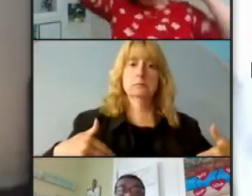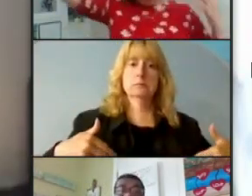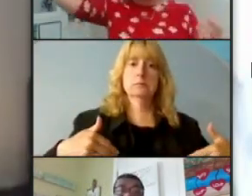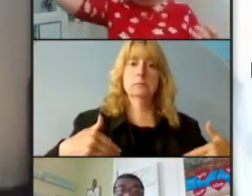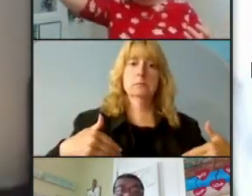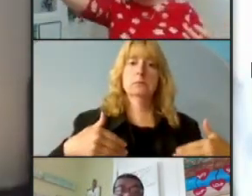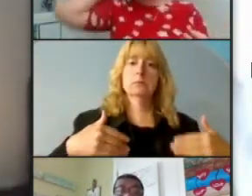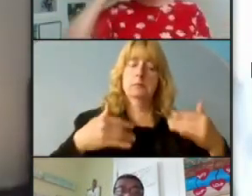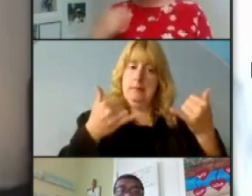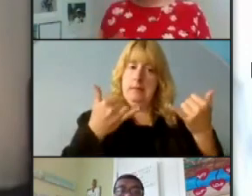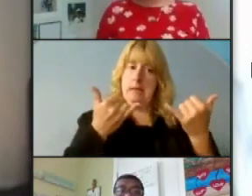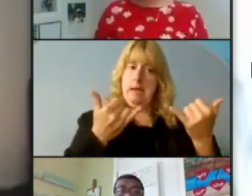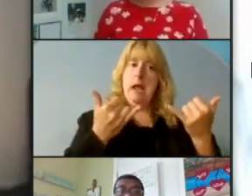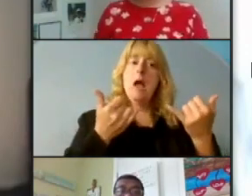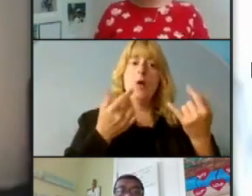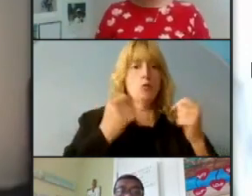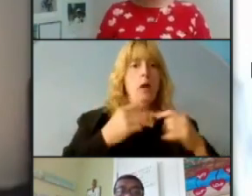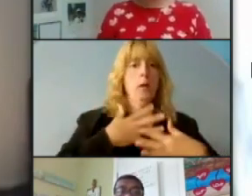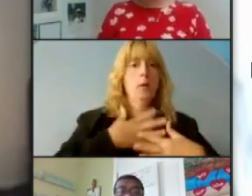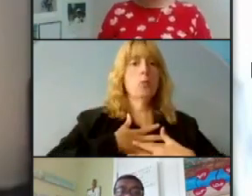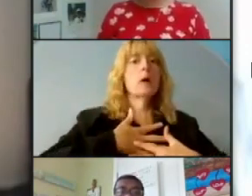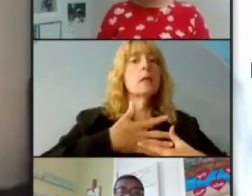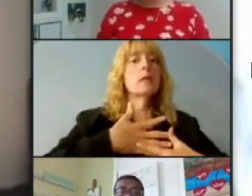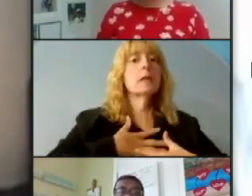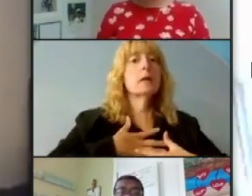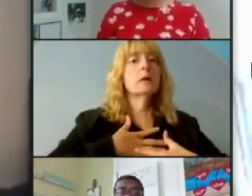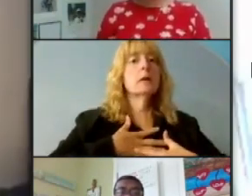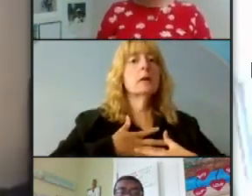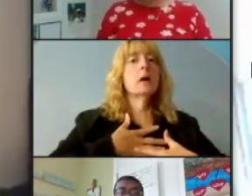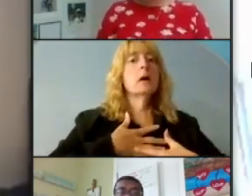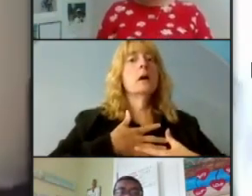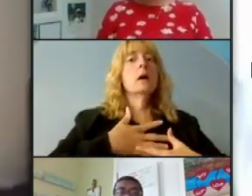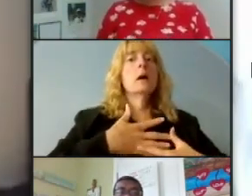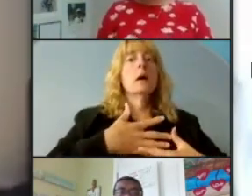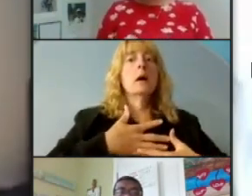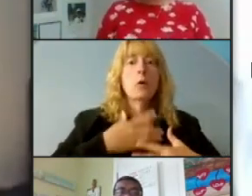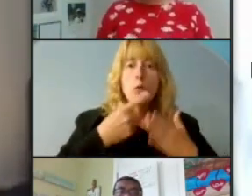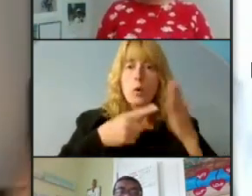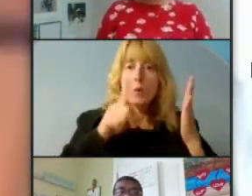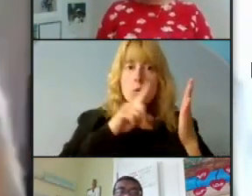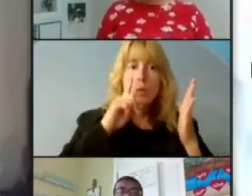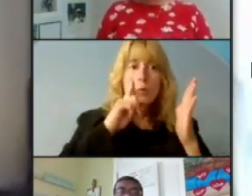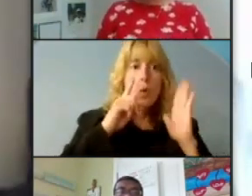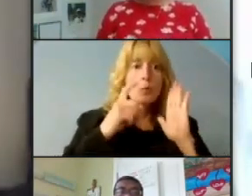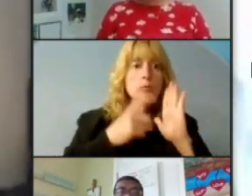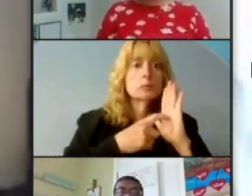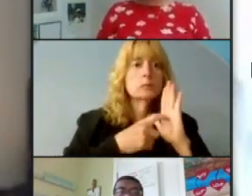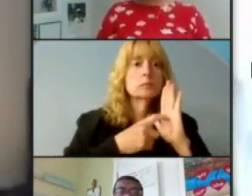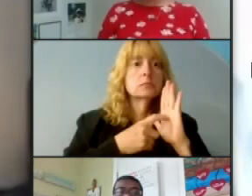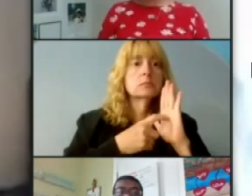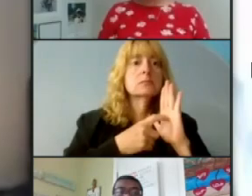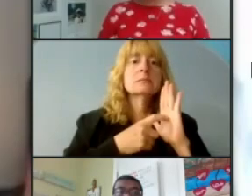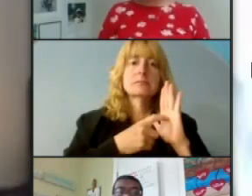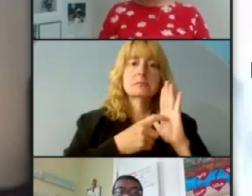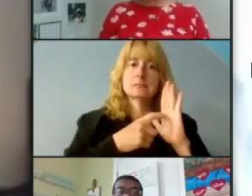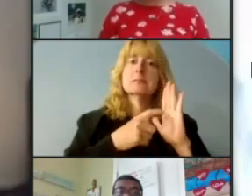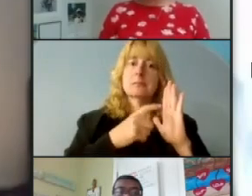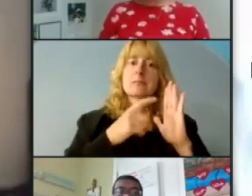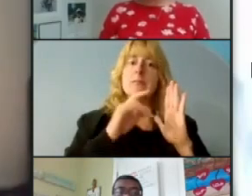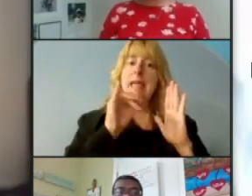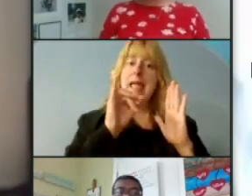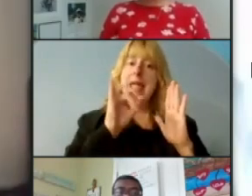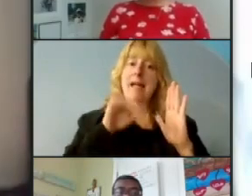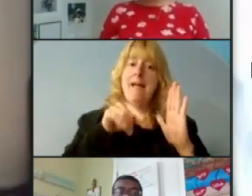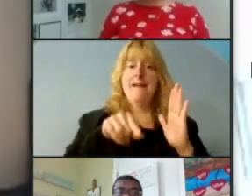And now try to breathe. What do you notice? This were a lesson in school. I would invite us to a